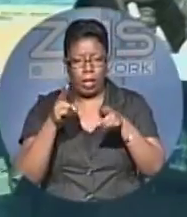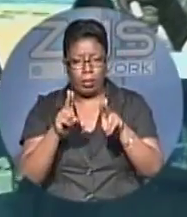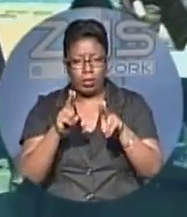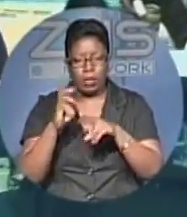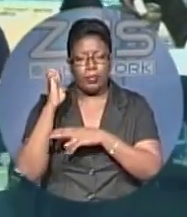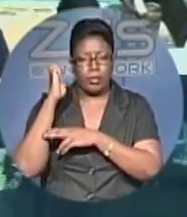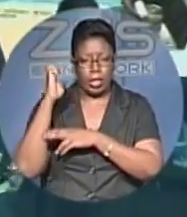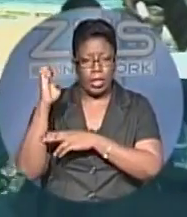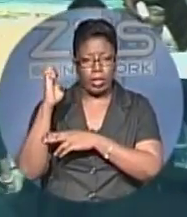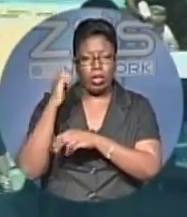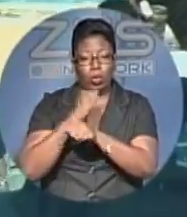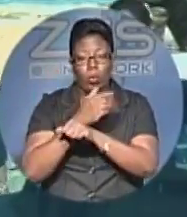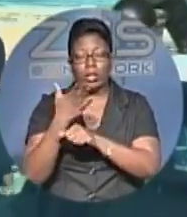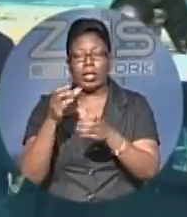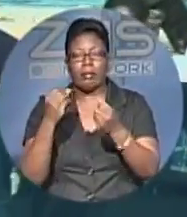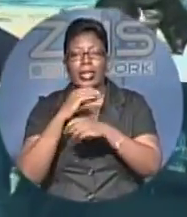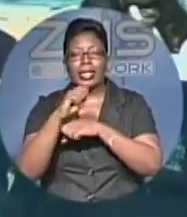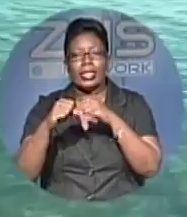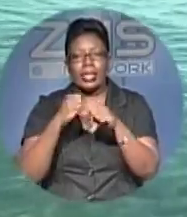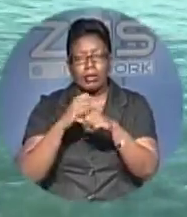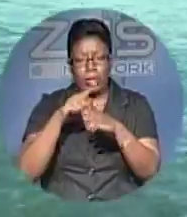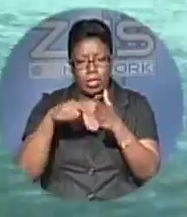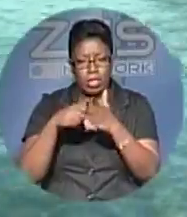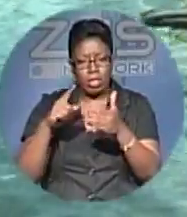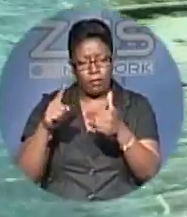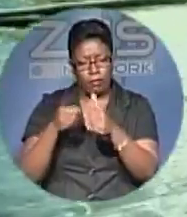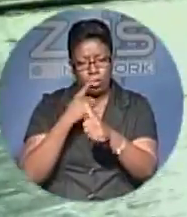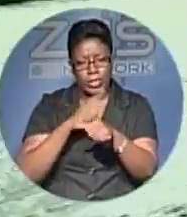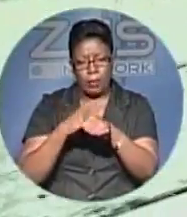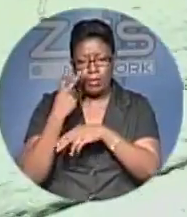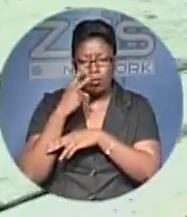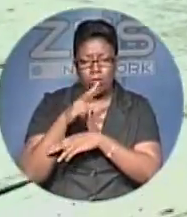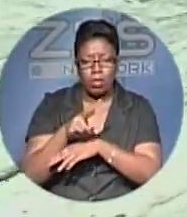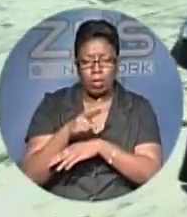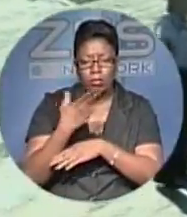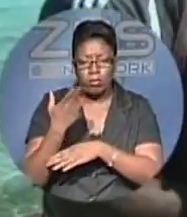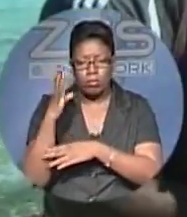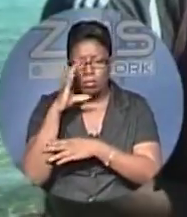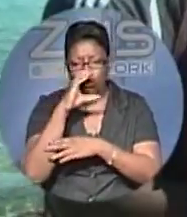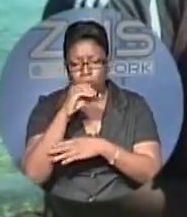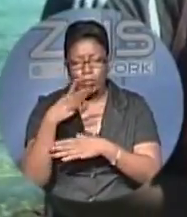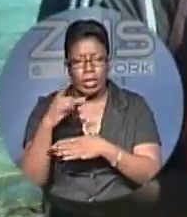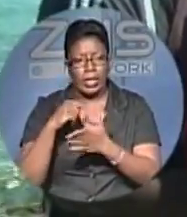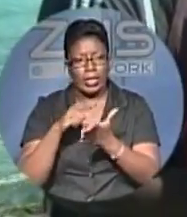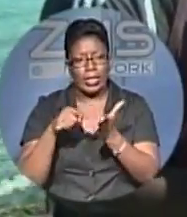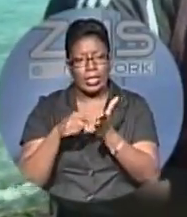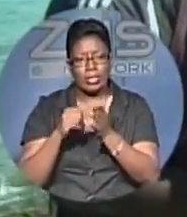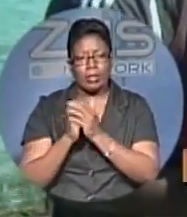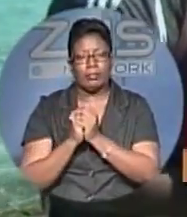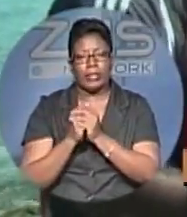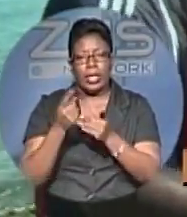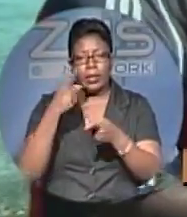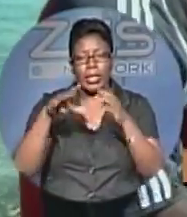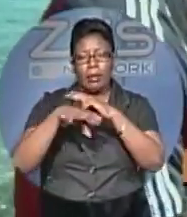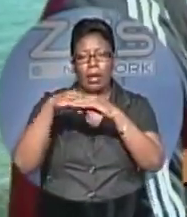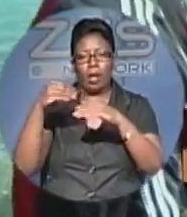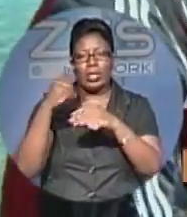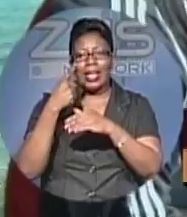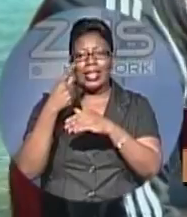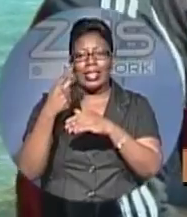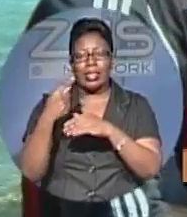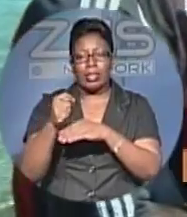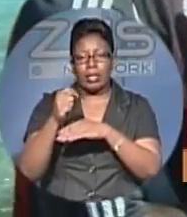Montague ramp for a number of years, and this is the first time he has ever seen such a thing. Apparently, we came out here this morning. Apparently, the tide was